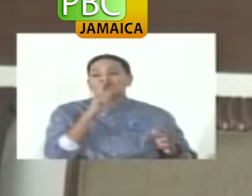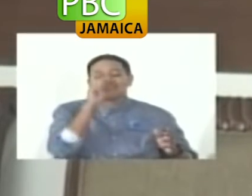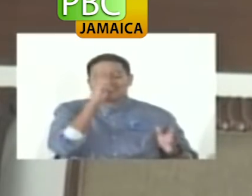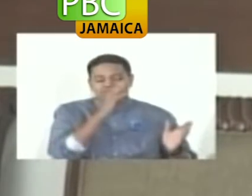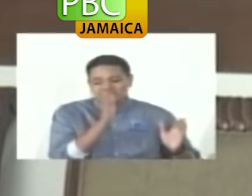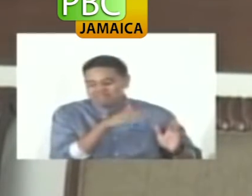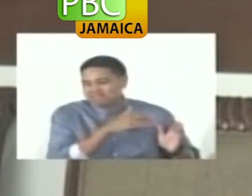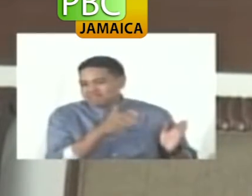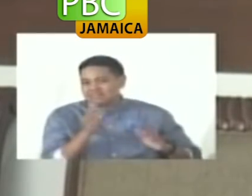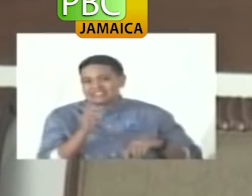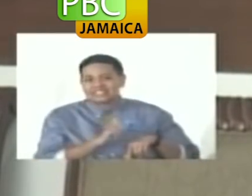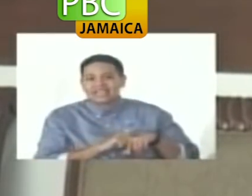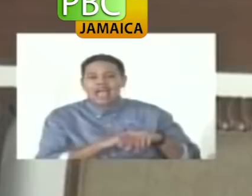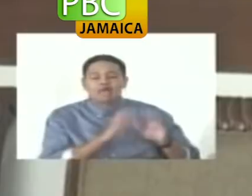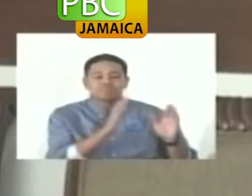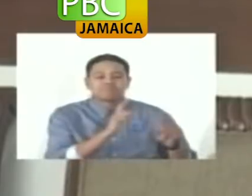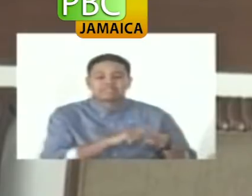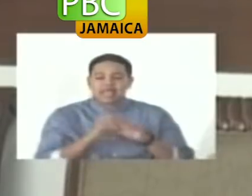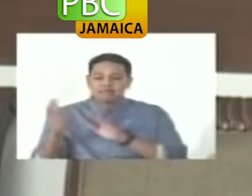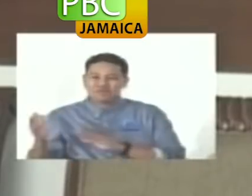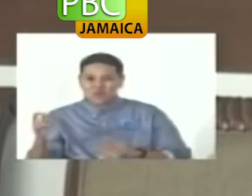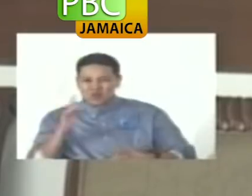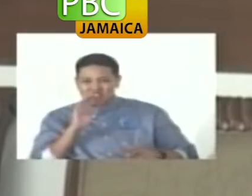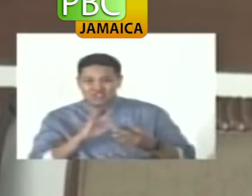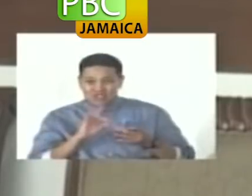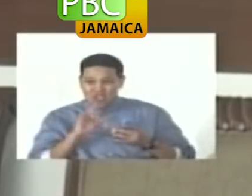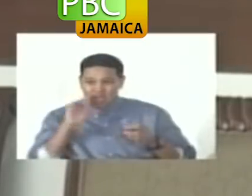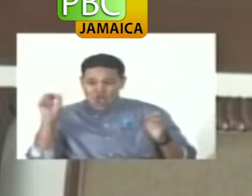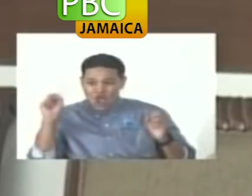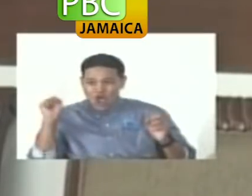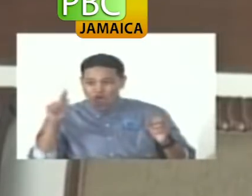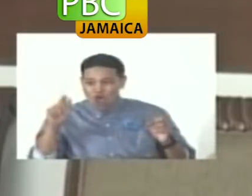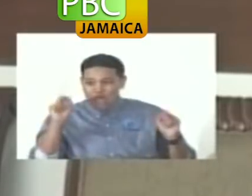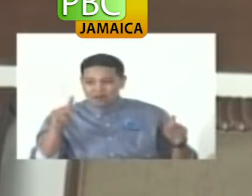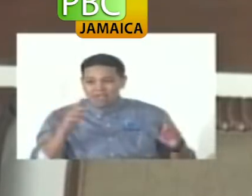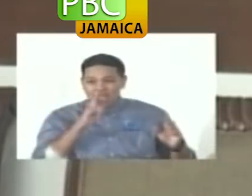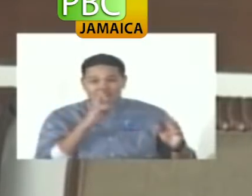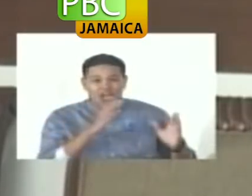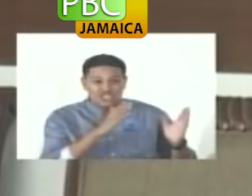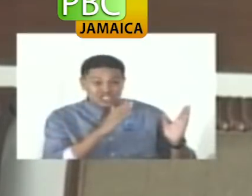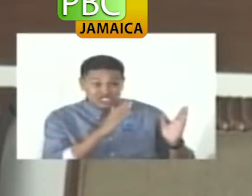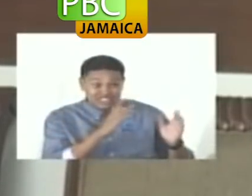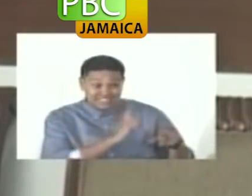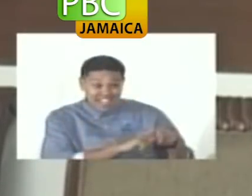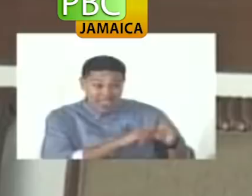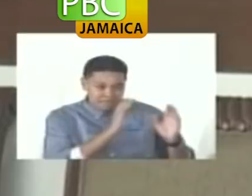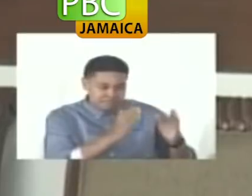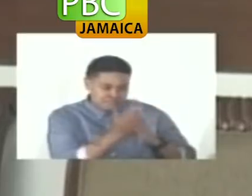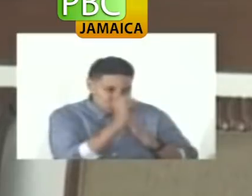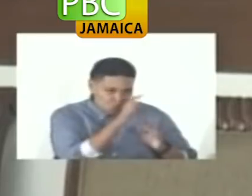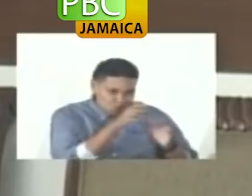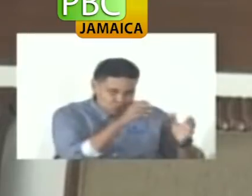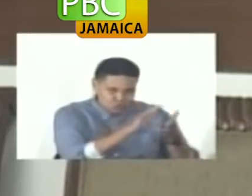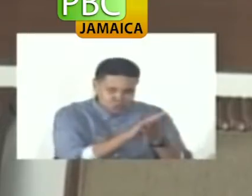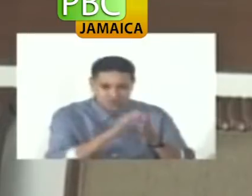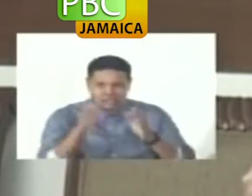shift system. You're now talking and putting everybody back on the shift system. I don't think that is